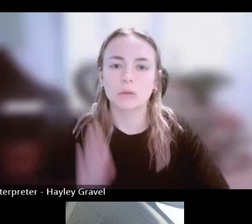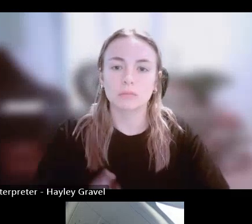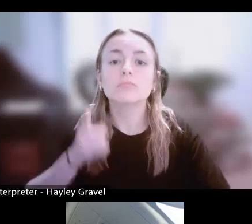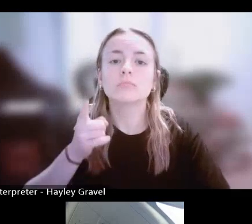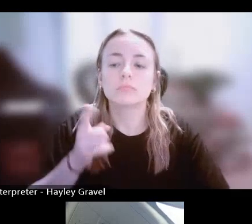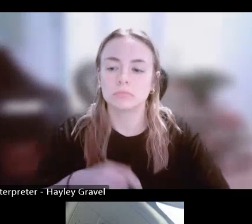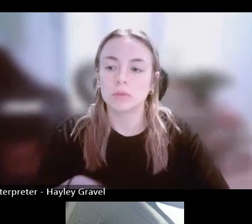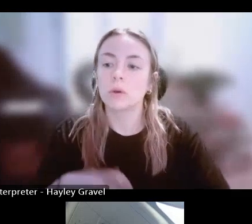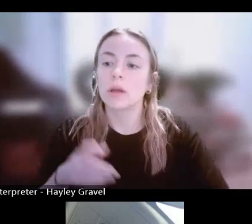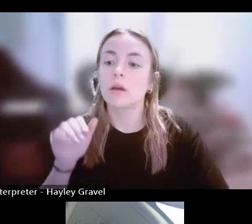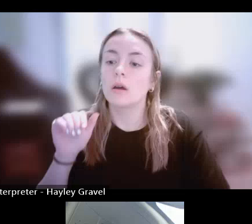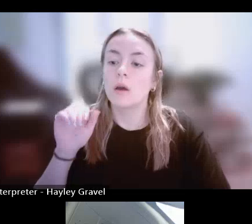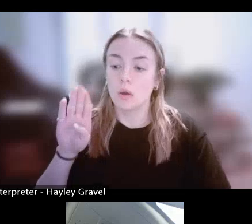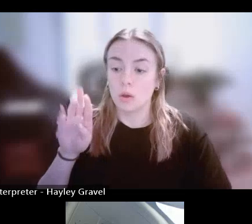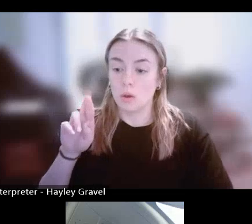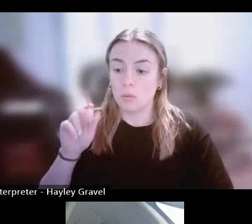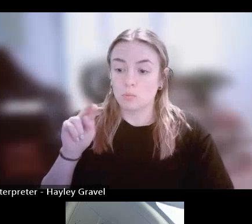I'll share.